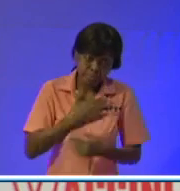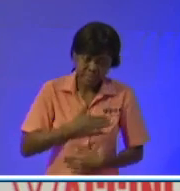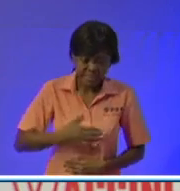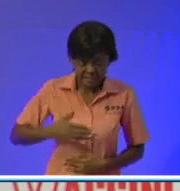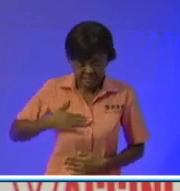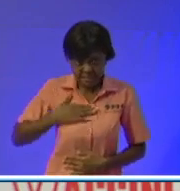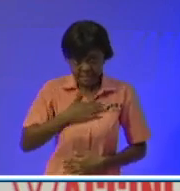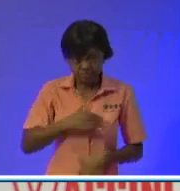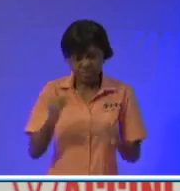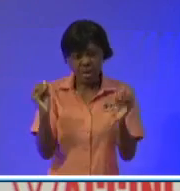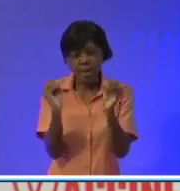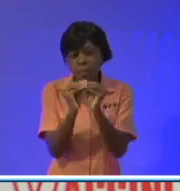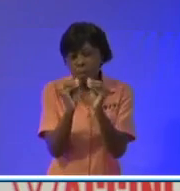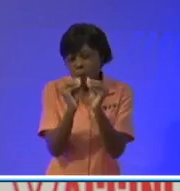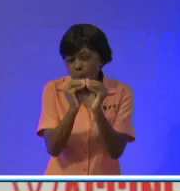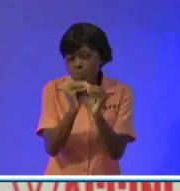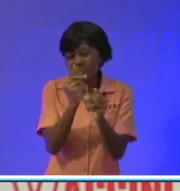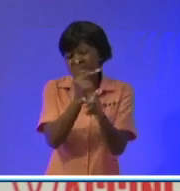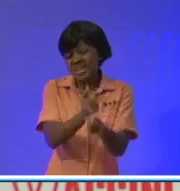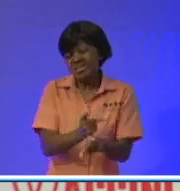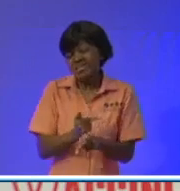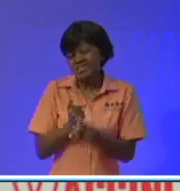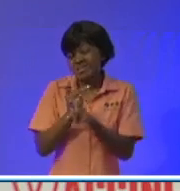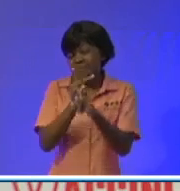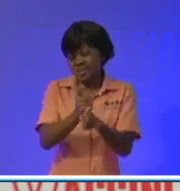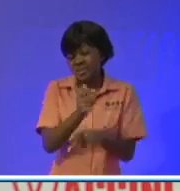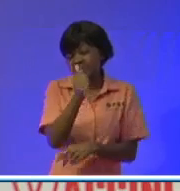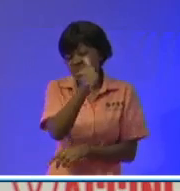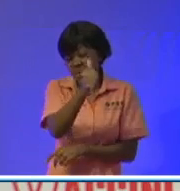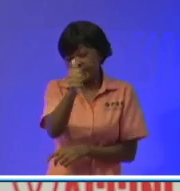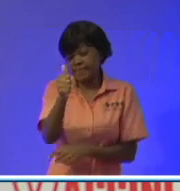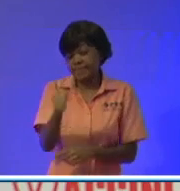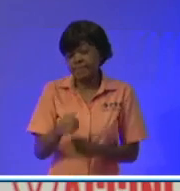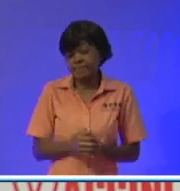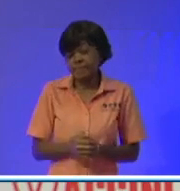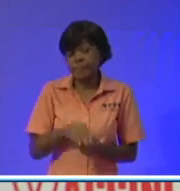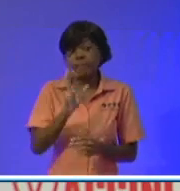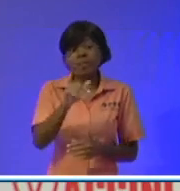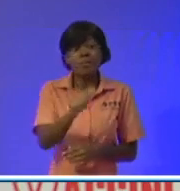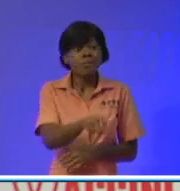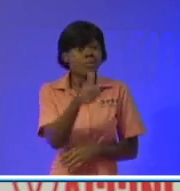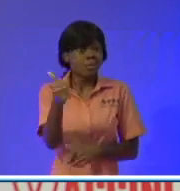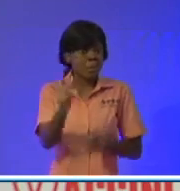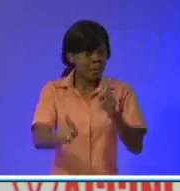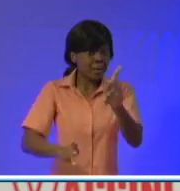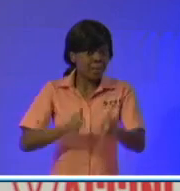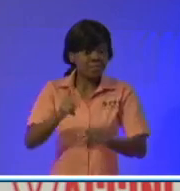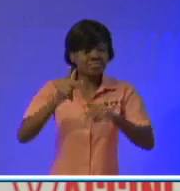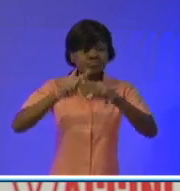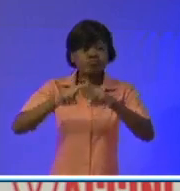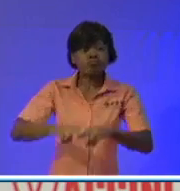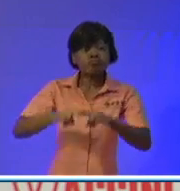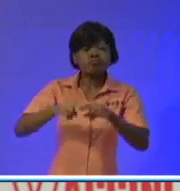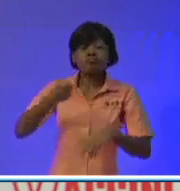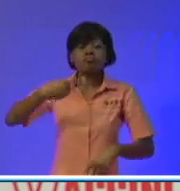careful of yourself and those around you who depend on you for their